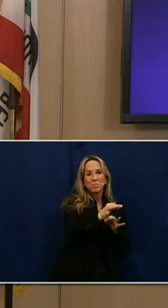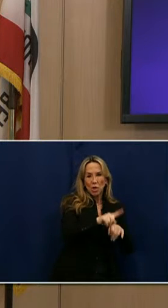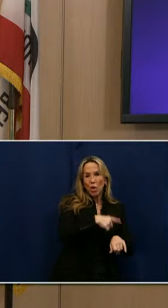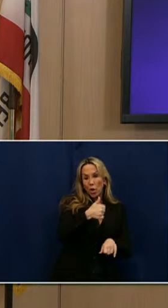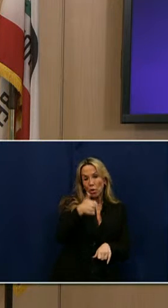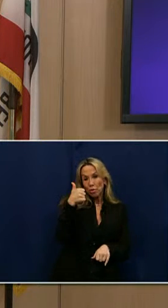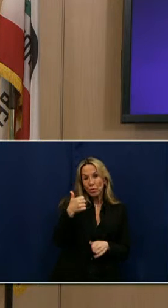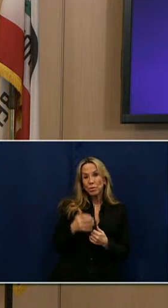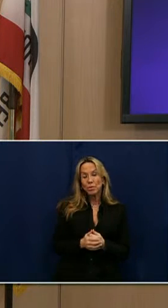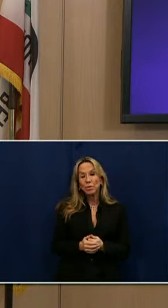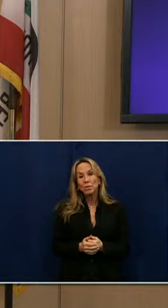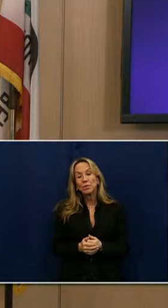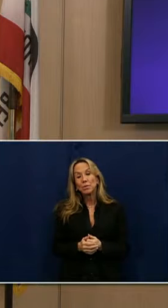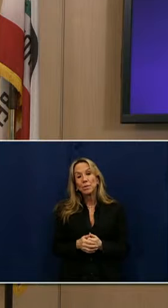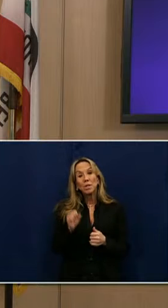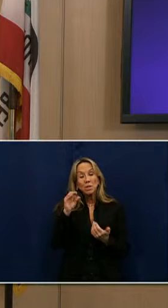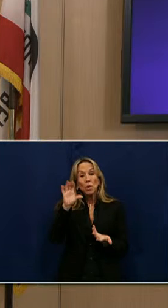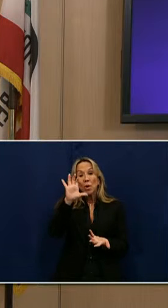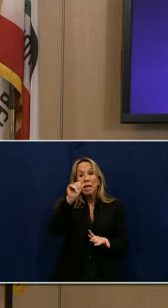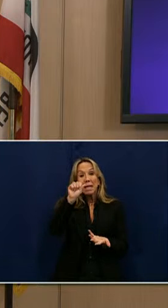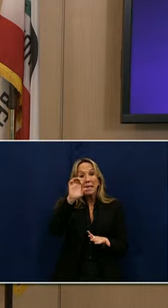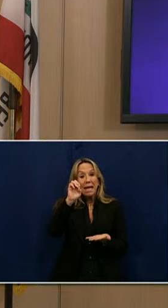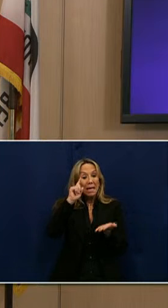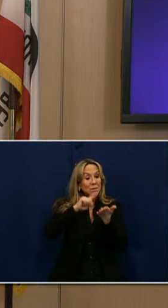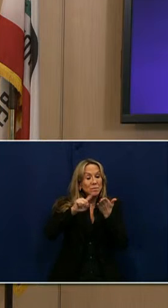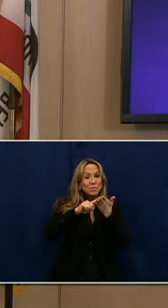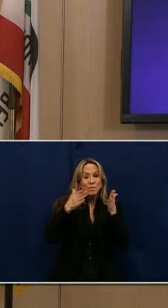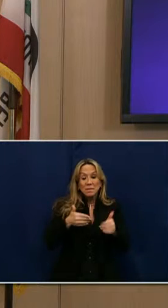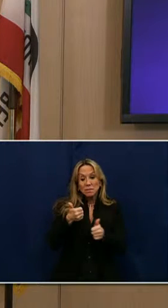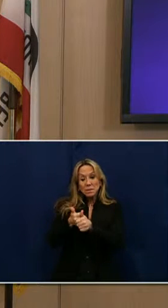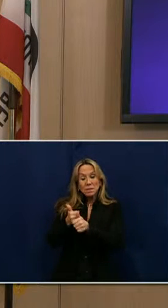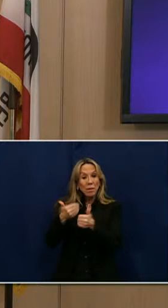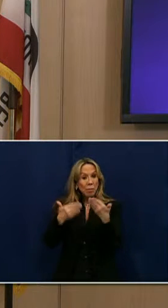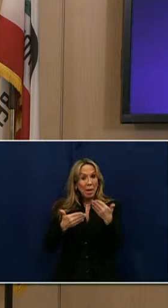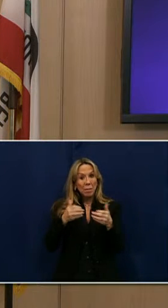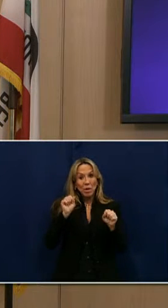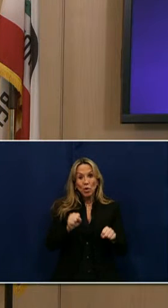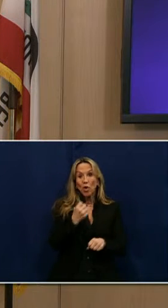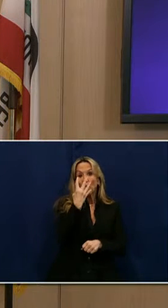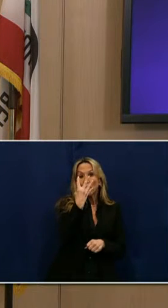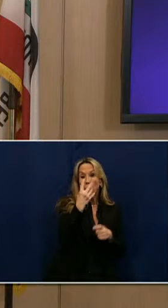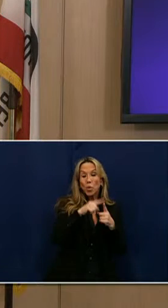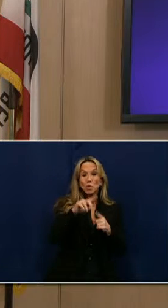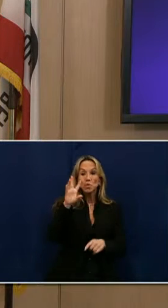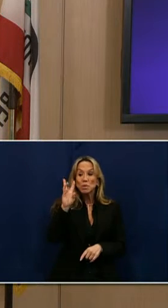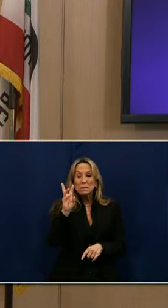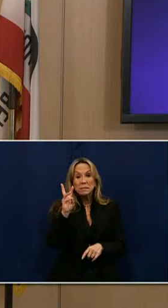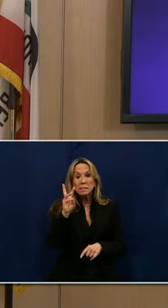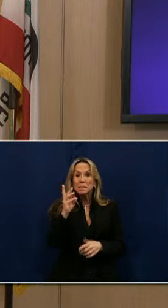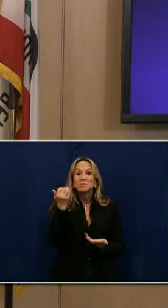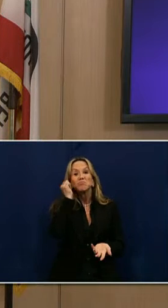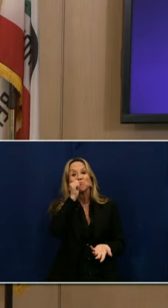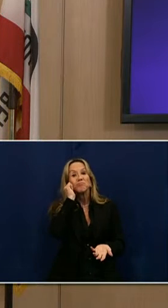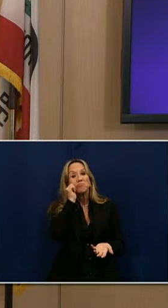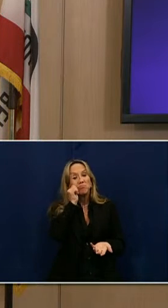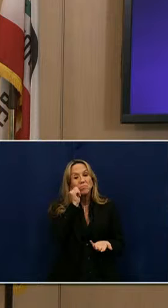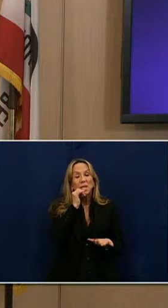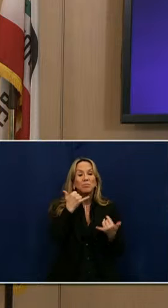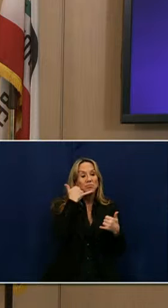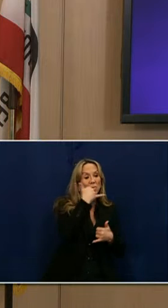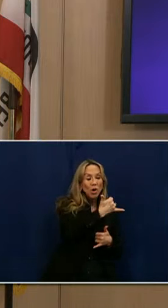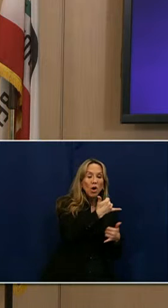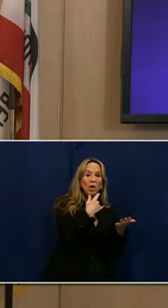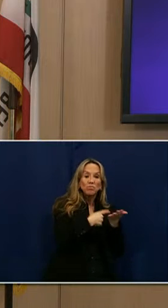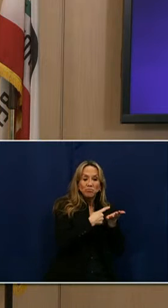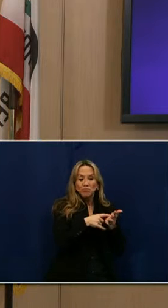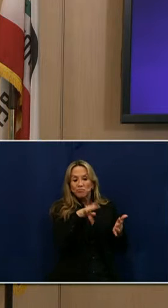in general, a case investigator may be able to take anywhere from 4 to 6 cases a day. But